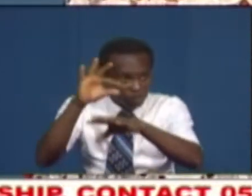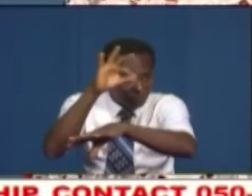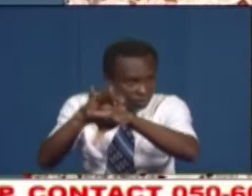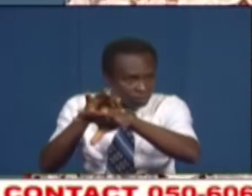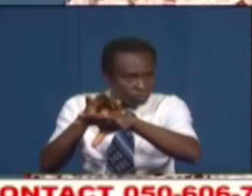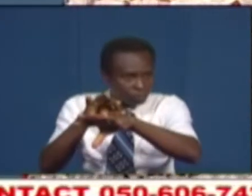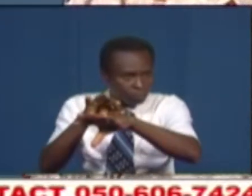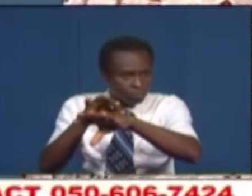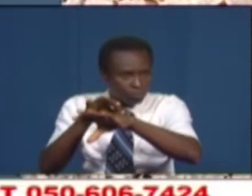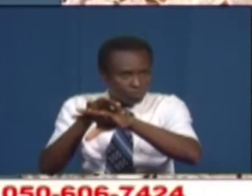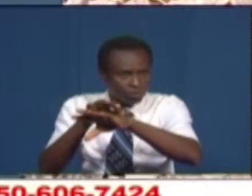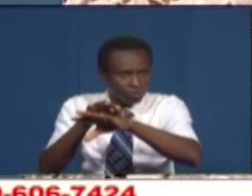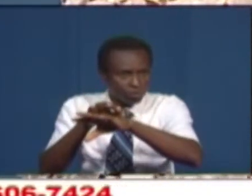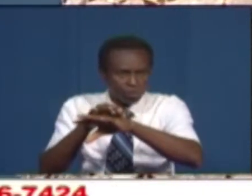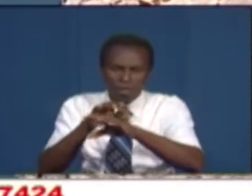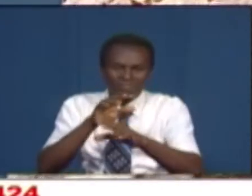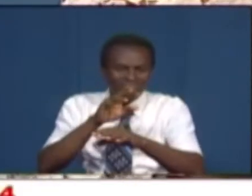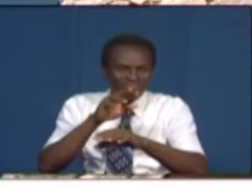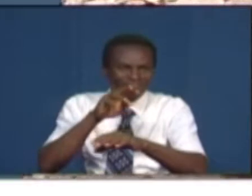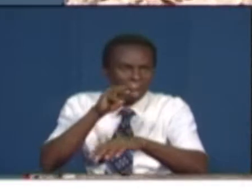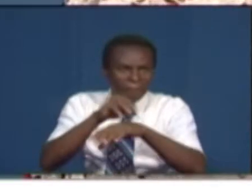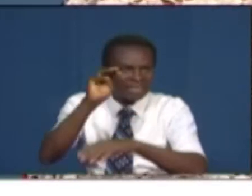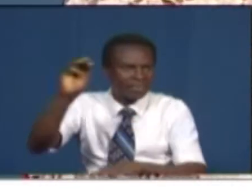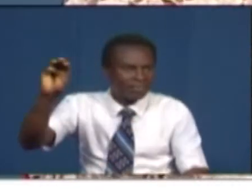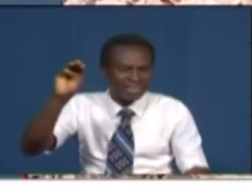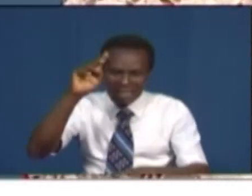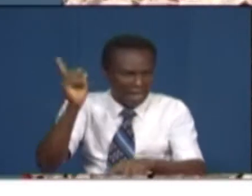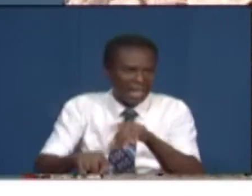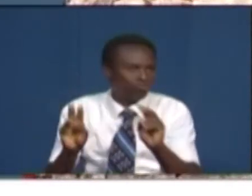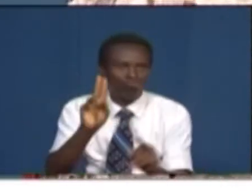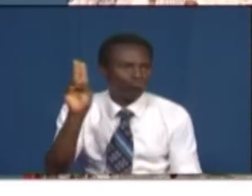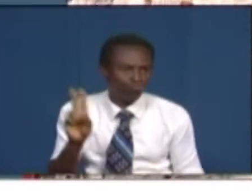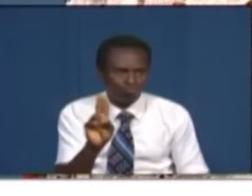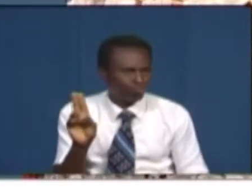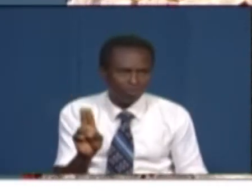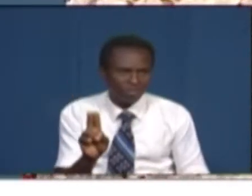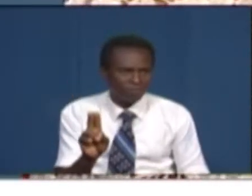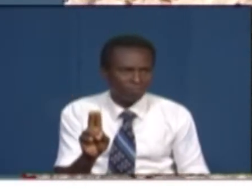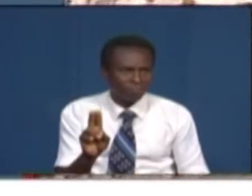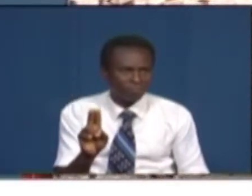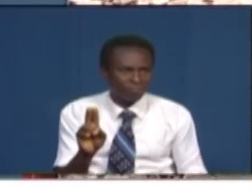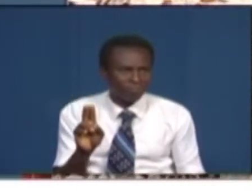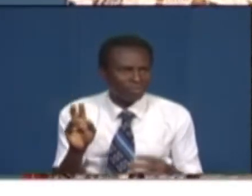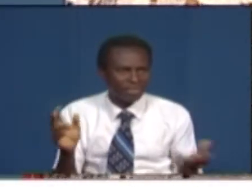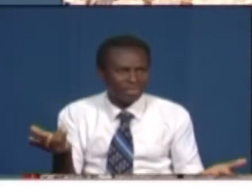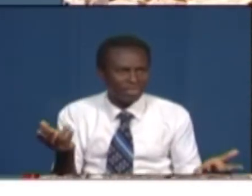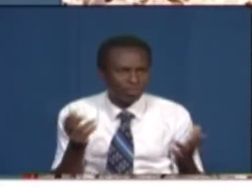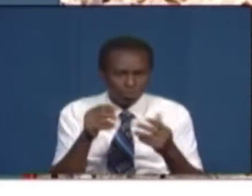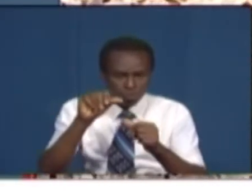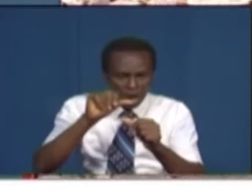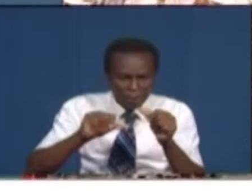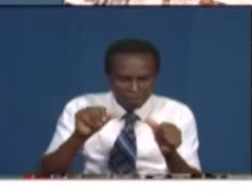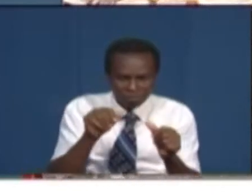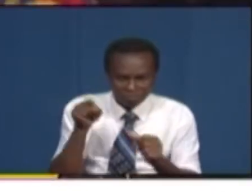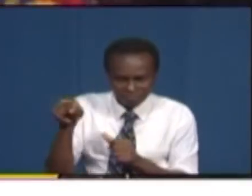You understand? Right. So we can do all the magic, but if we don't group them together in zones regarding the various areas